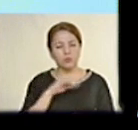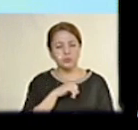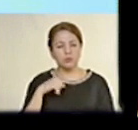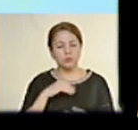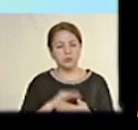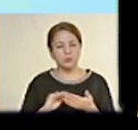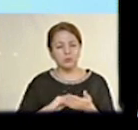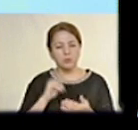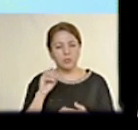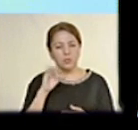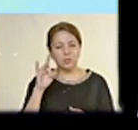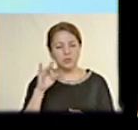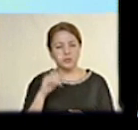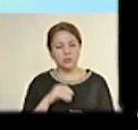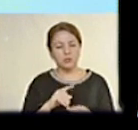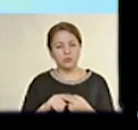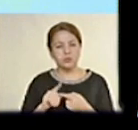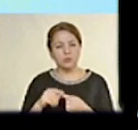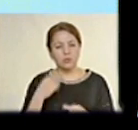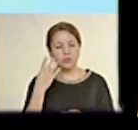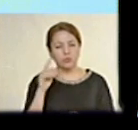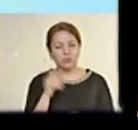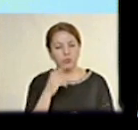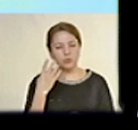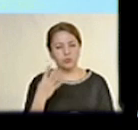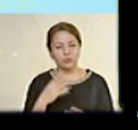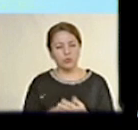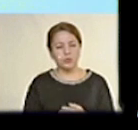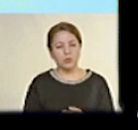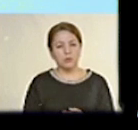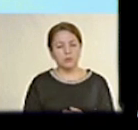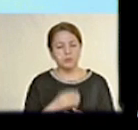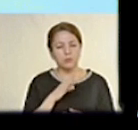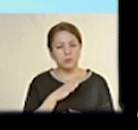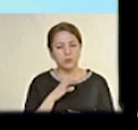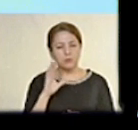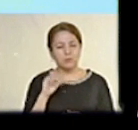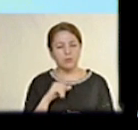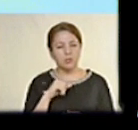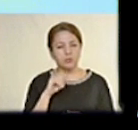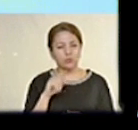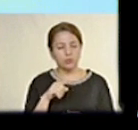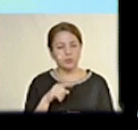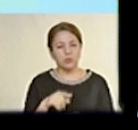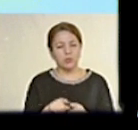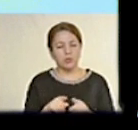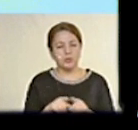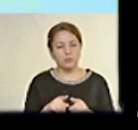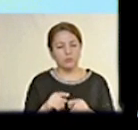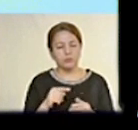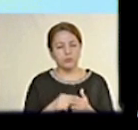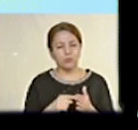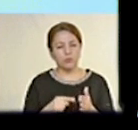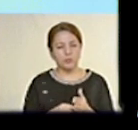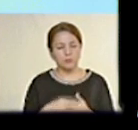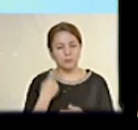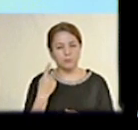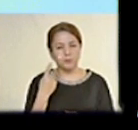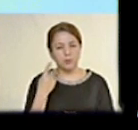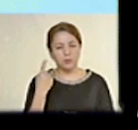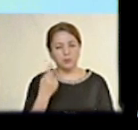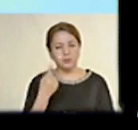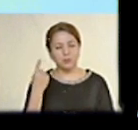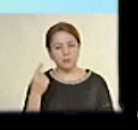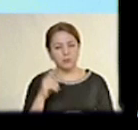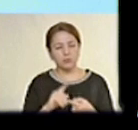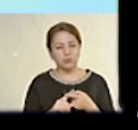kasr qismlarni qo'shganimizda 4 dan 4 ya'ni 4 taqsim 4 ni hosil qilyapti. Bu ham esa bu 1 1 ga 1